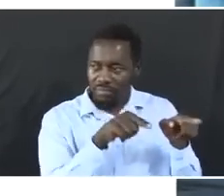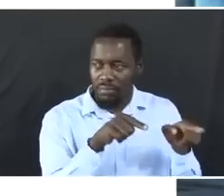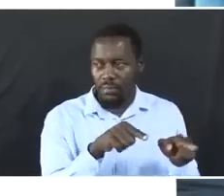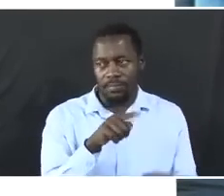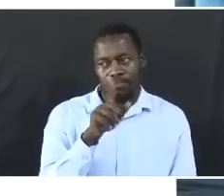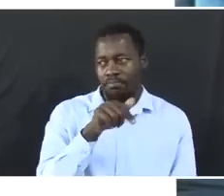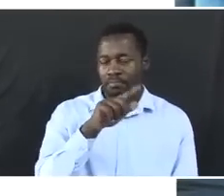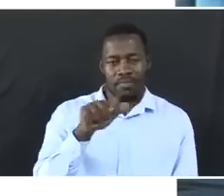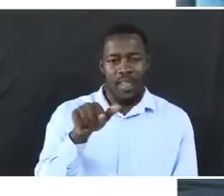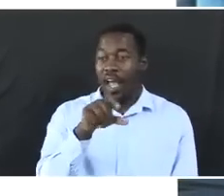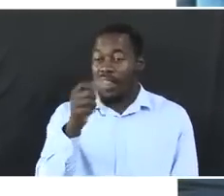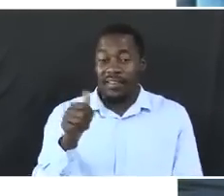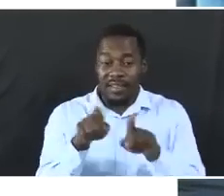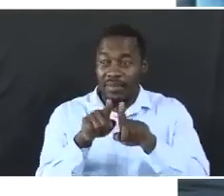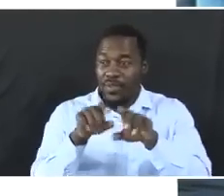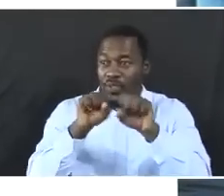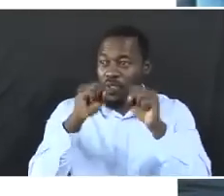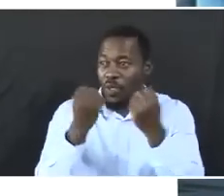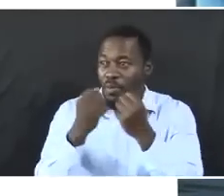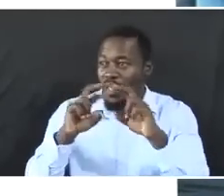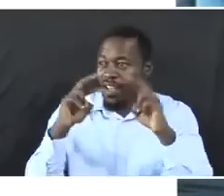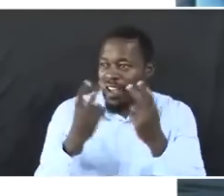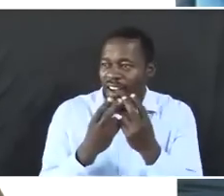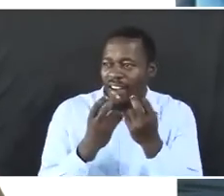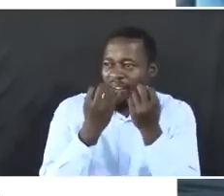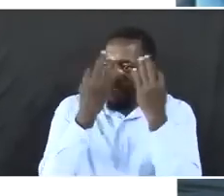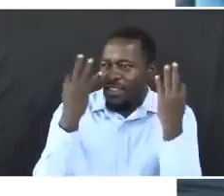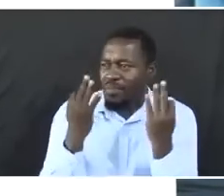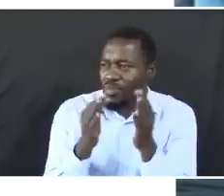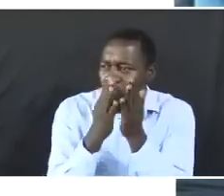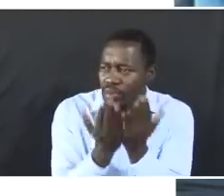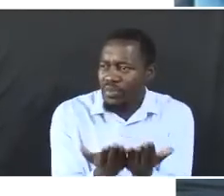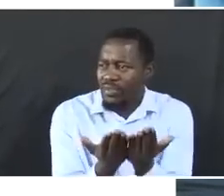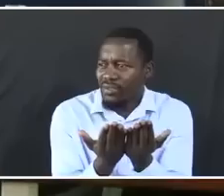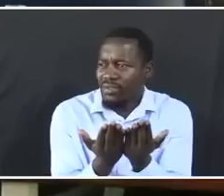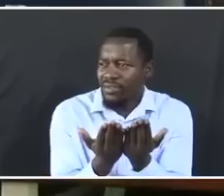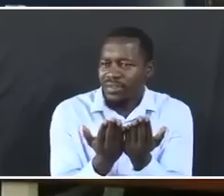media. Single and satisfied.